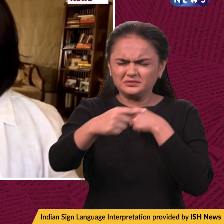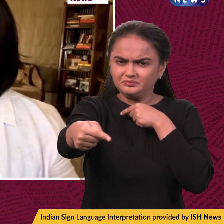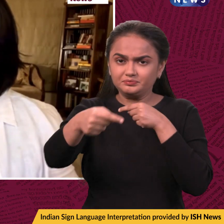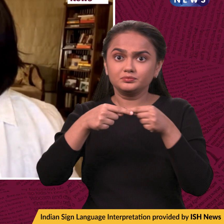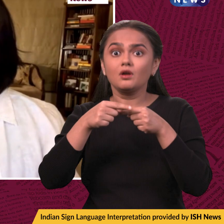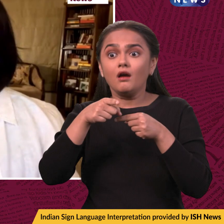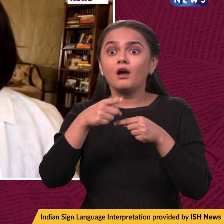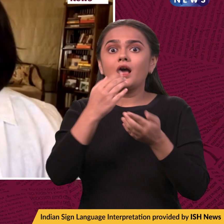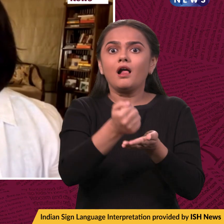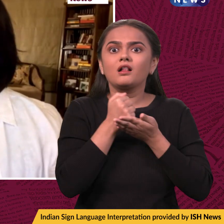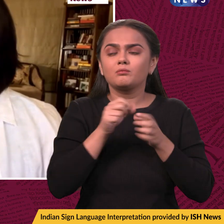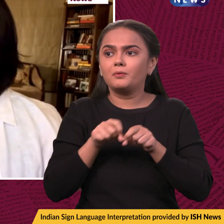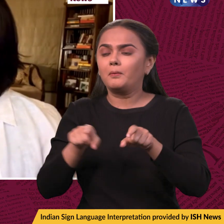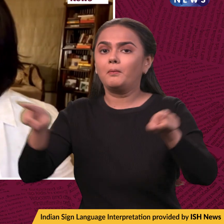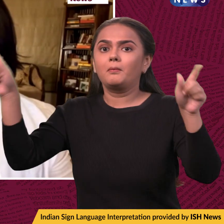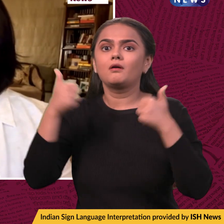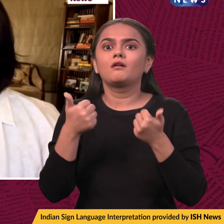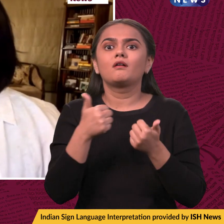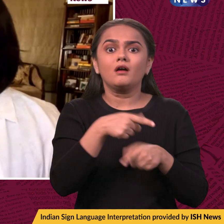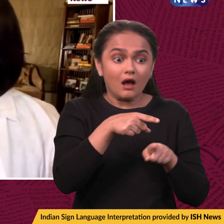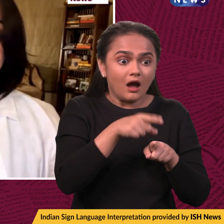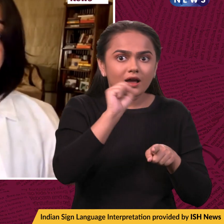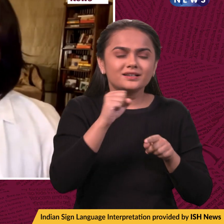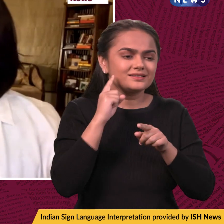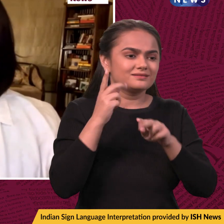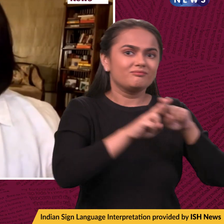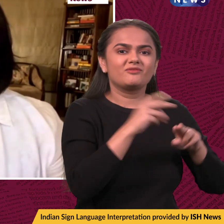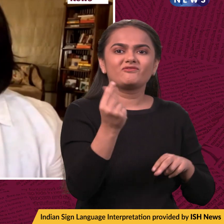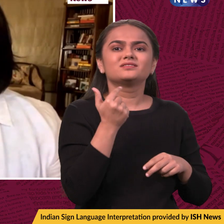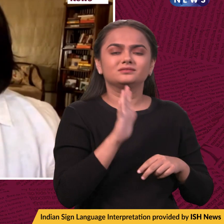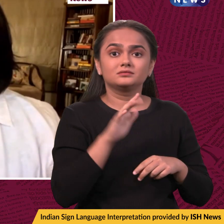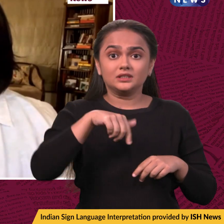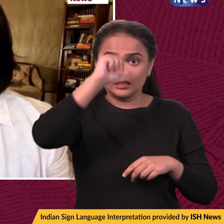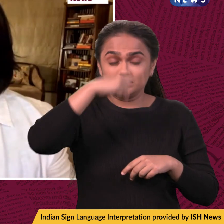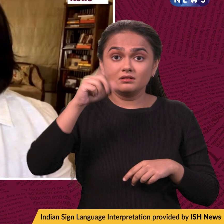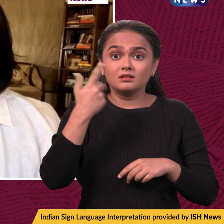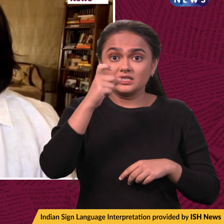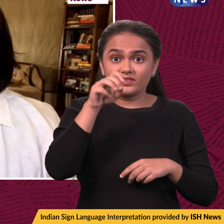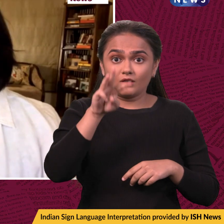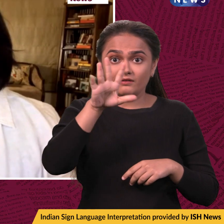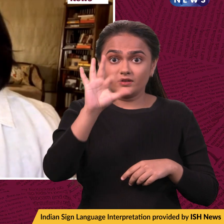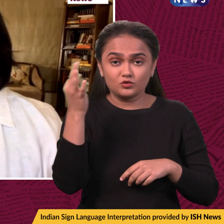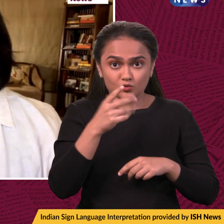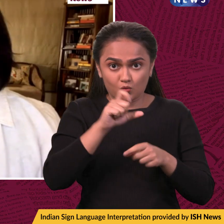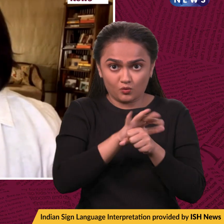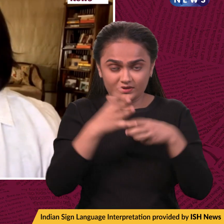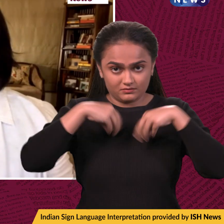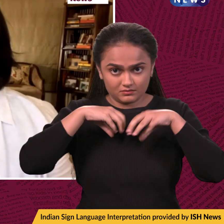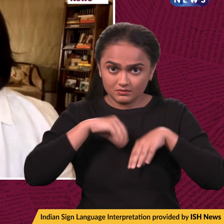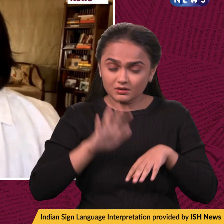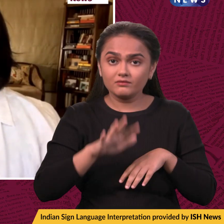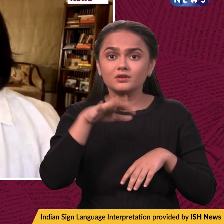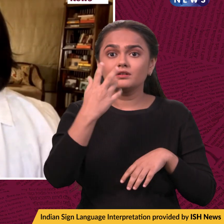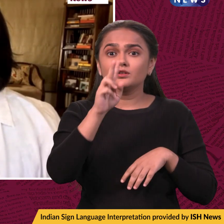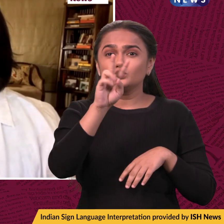a different variant. This will now happen in 2 hours. In the meantime, though, India has reported 7,350 new COVID cases